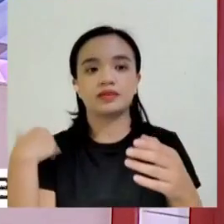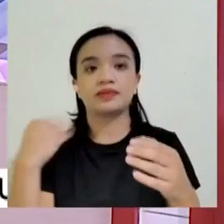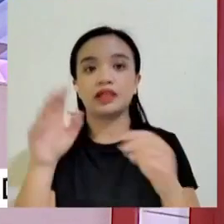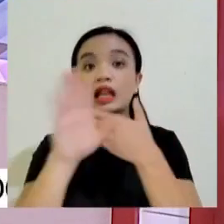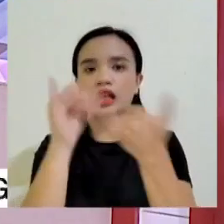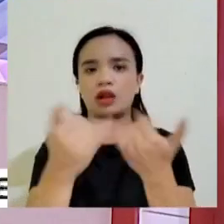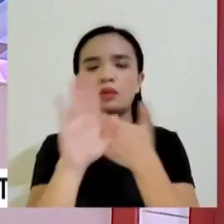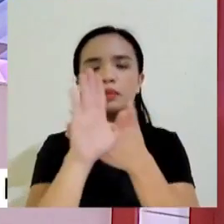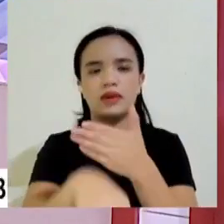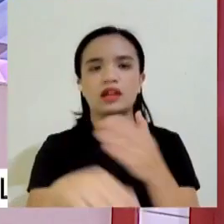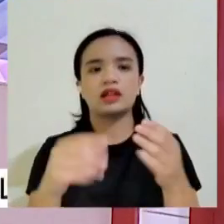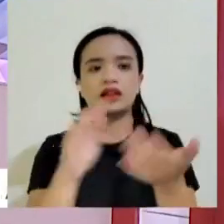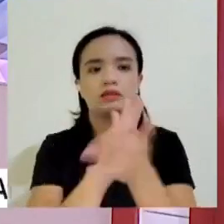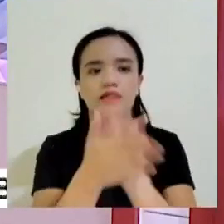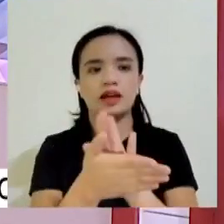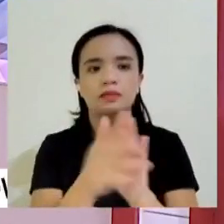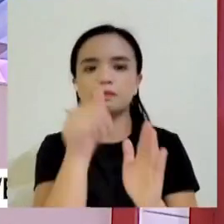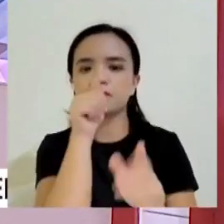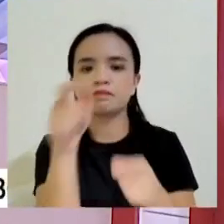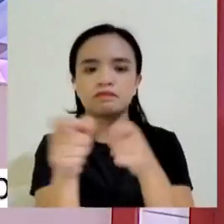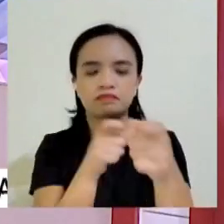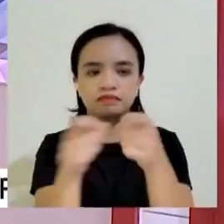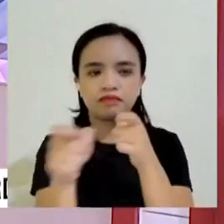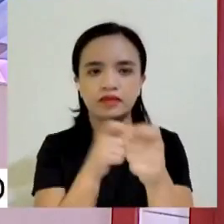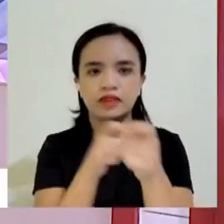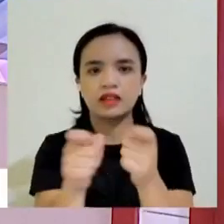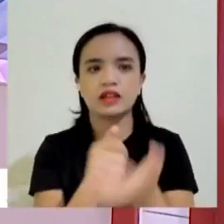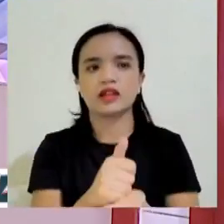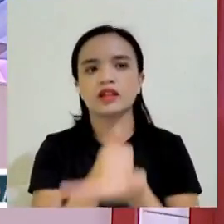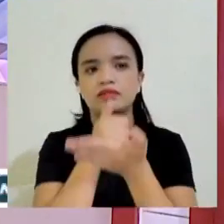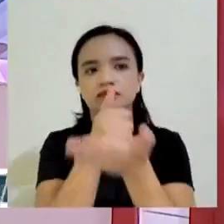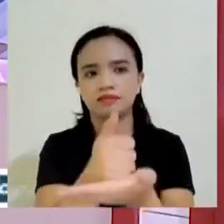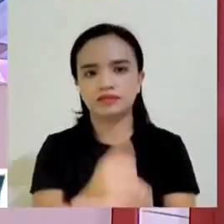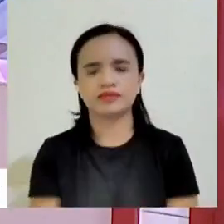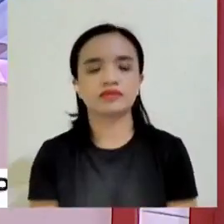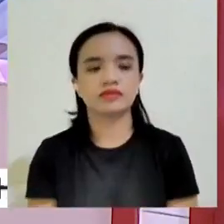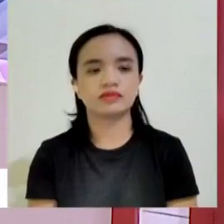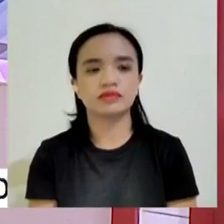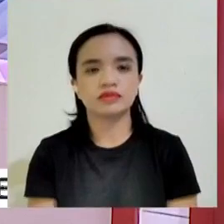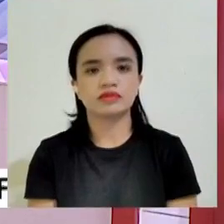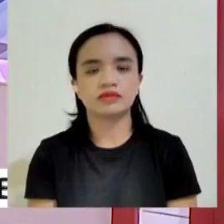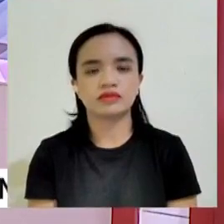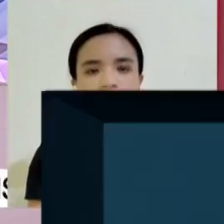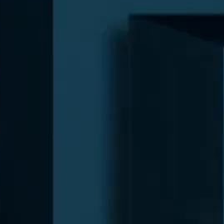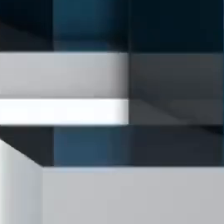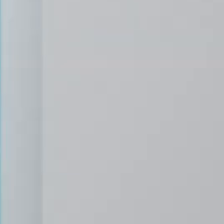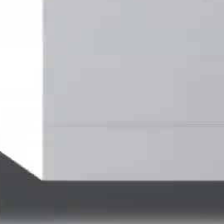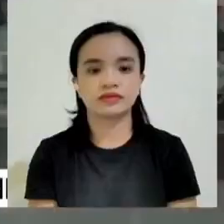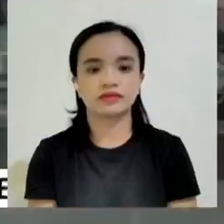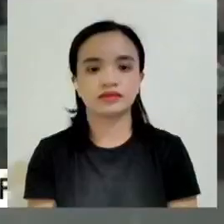to address issues hounding the Philippines' main gateway. Our very own Jackie Pascual with a full story.